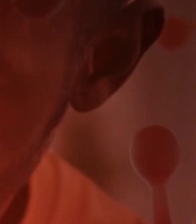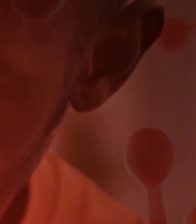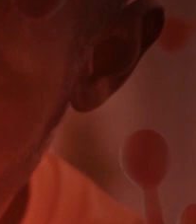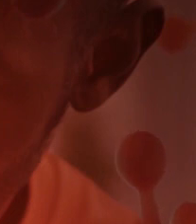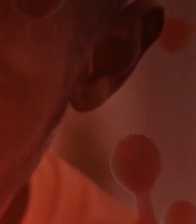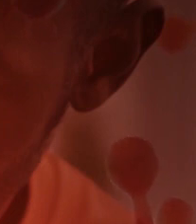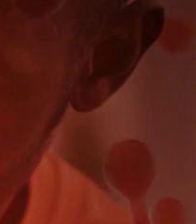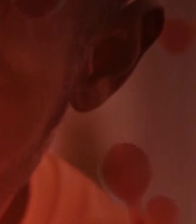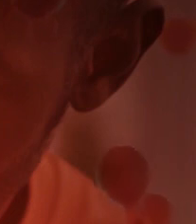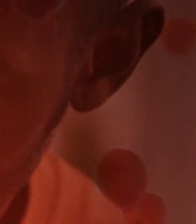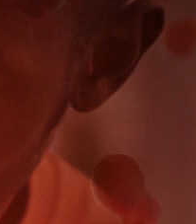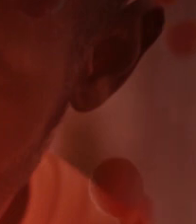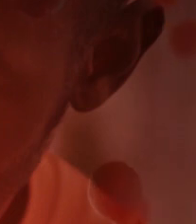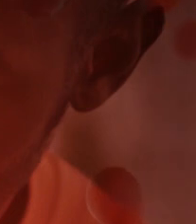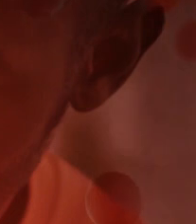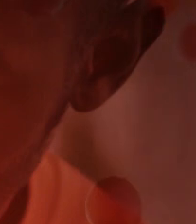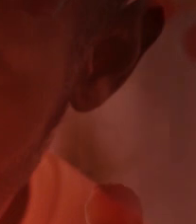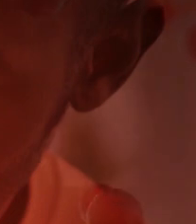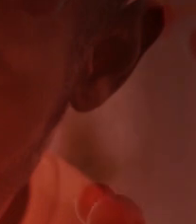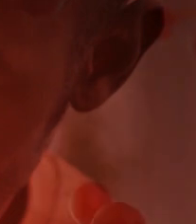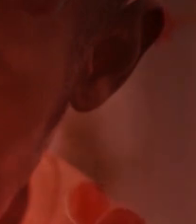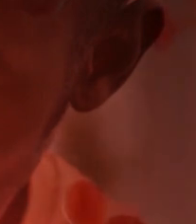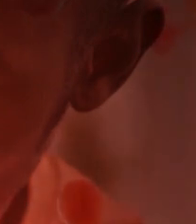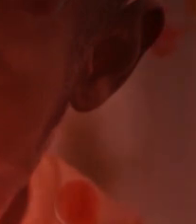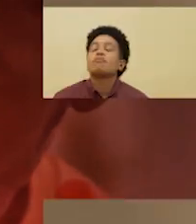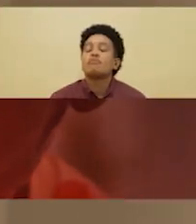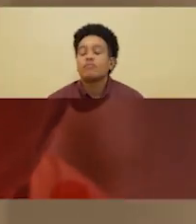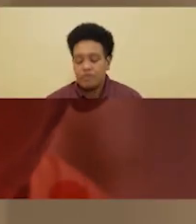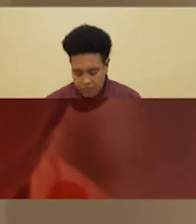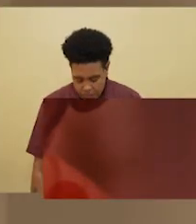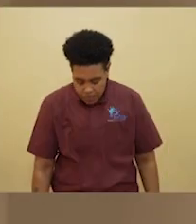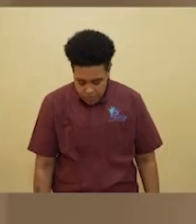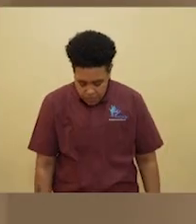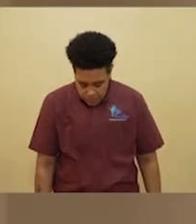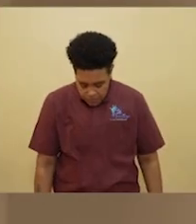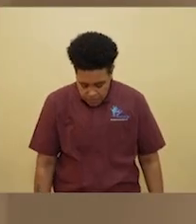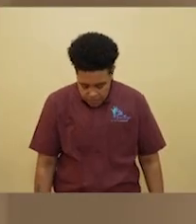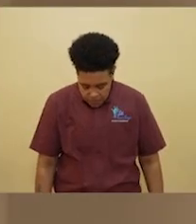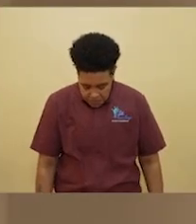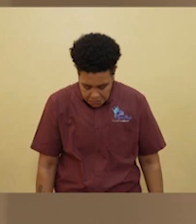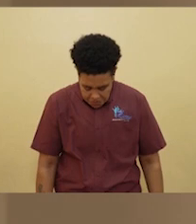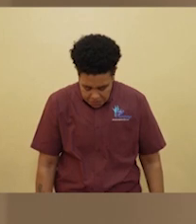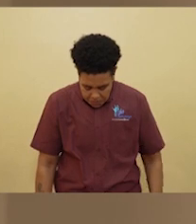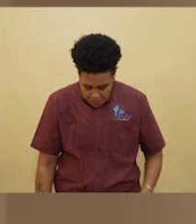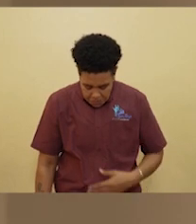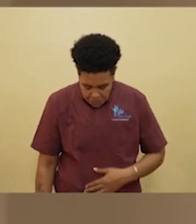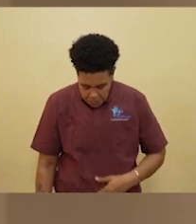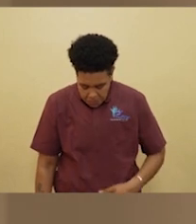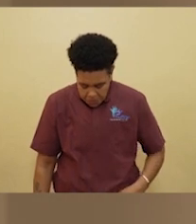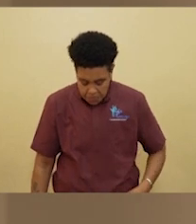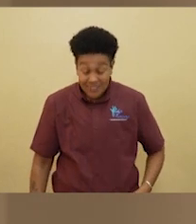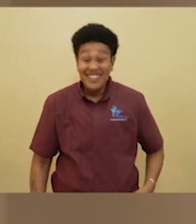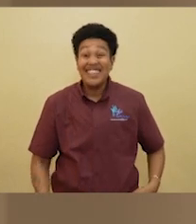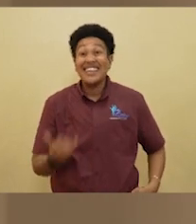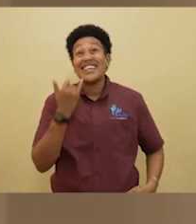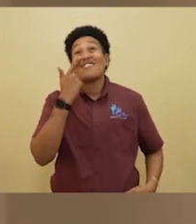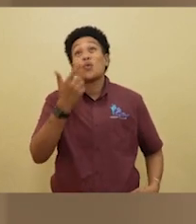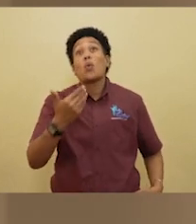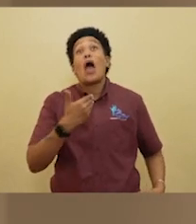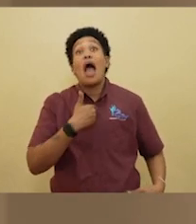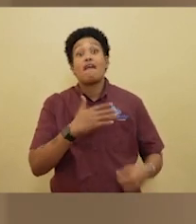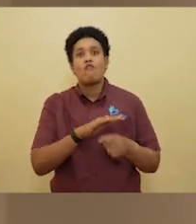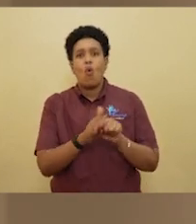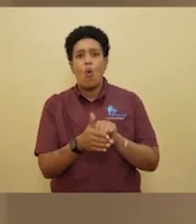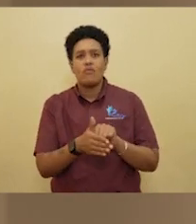If someone is sick with COVID currently, then we do not advise them to take the vaccine